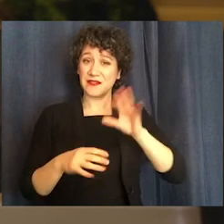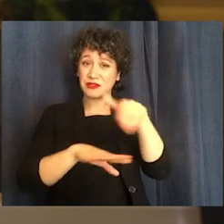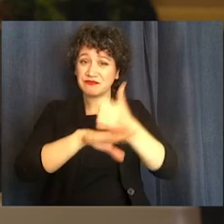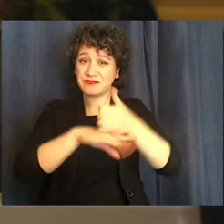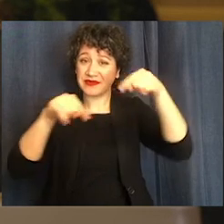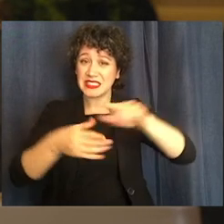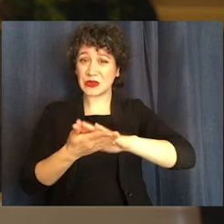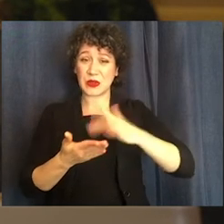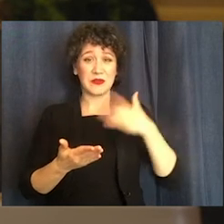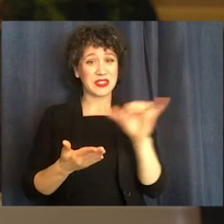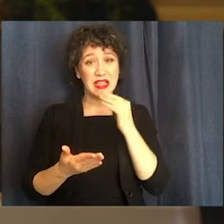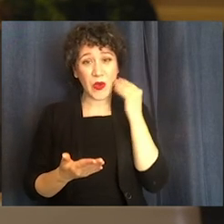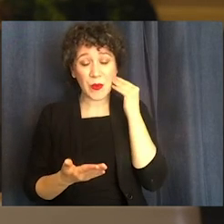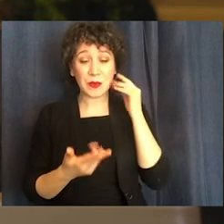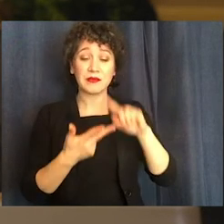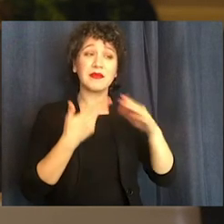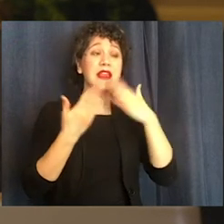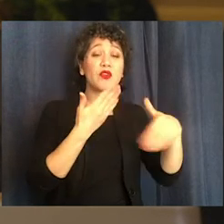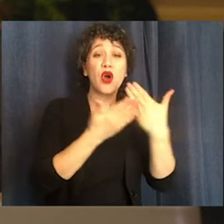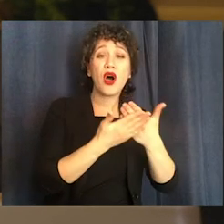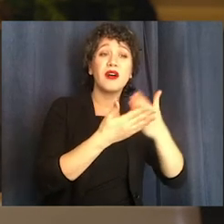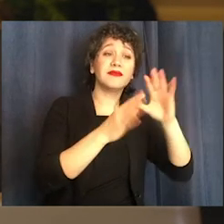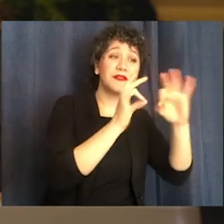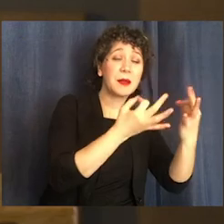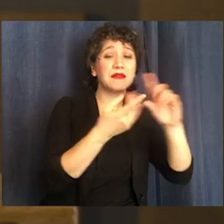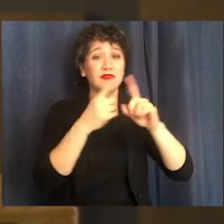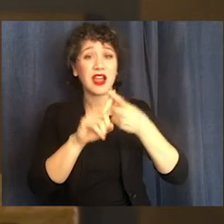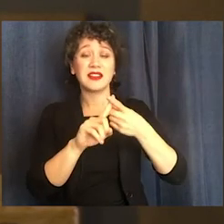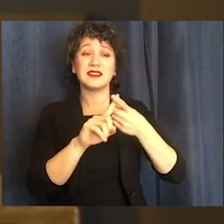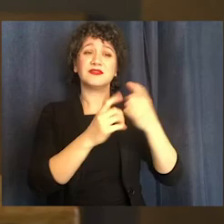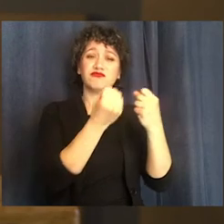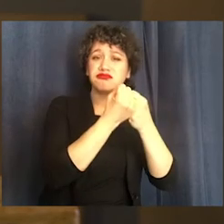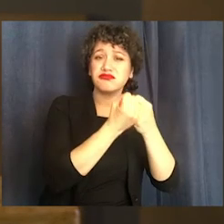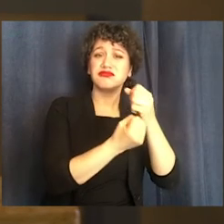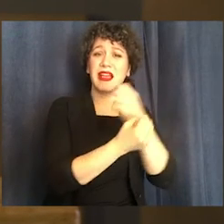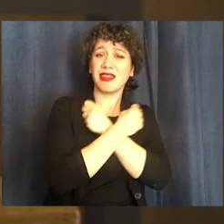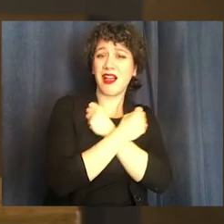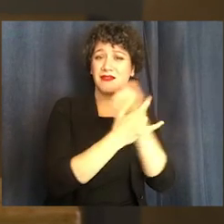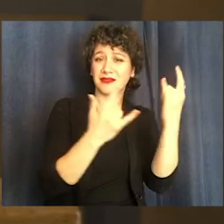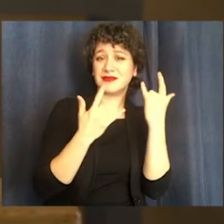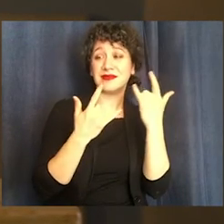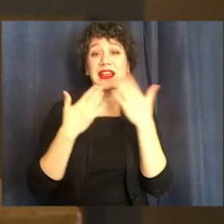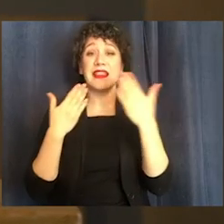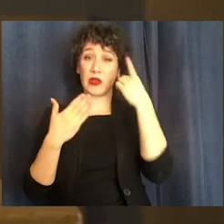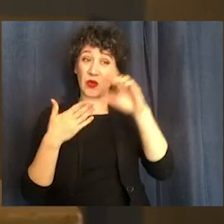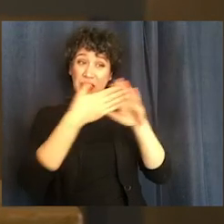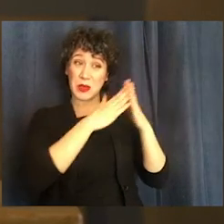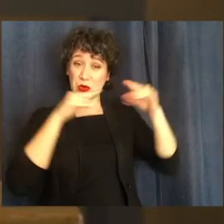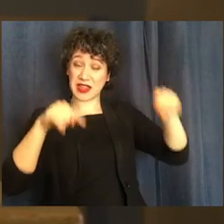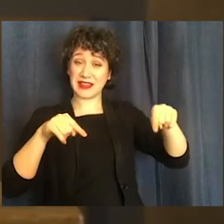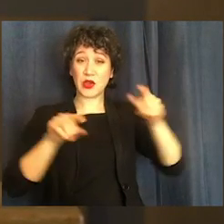I wish the best for all our futures, and I love you all. The next musical performance of tonight will be delivered